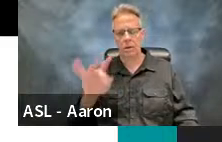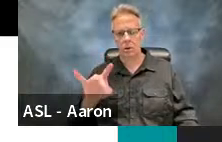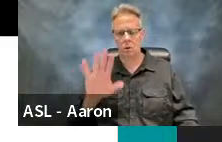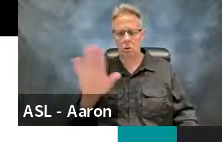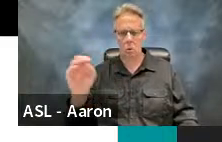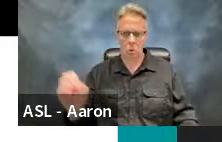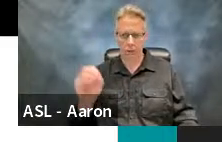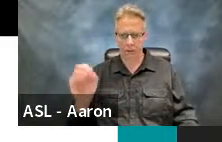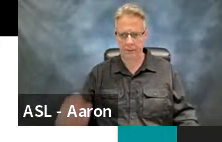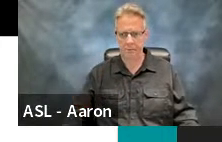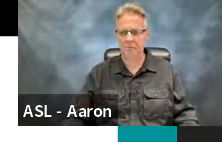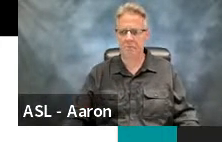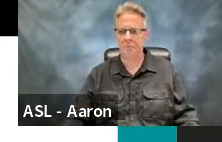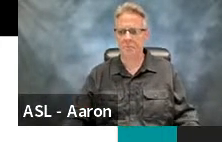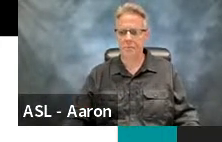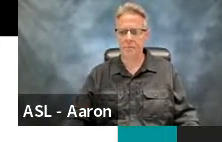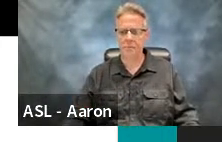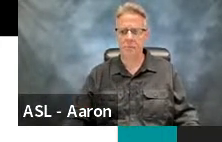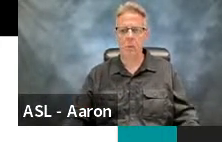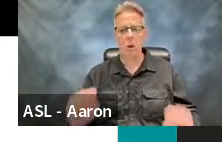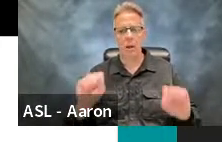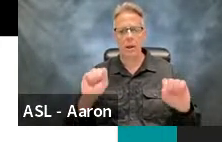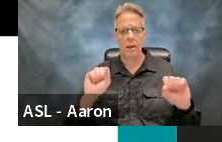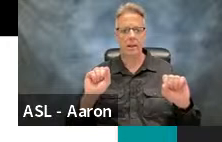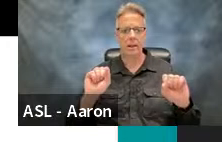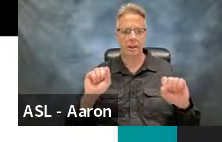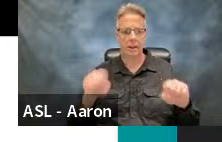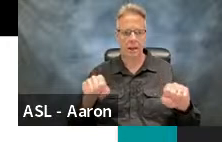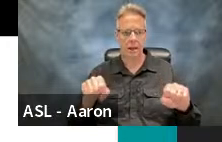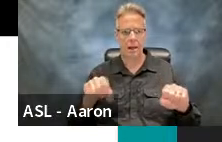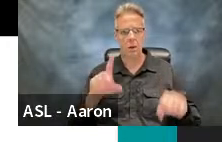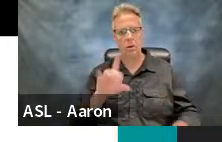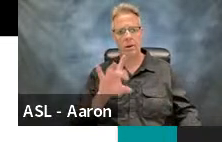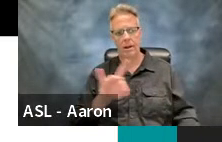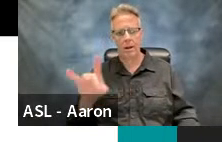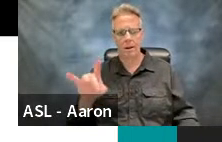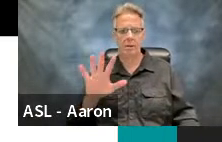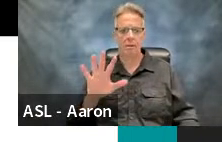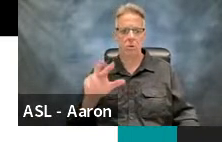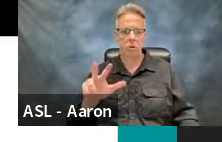503-897-9218 for Oregonians, or you may dial